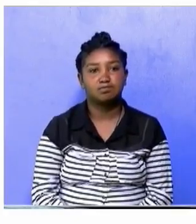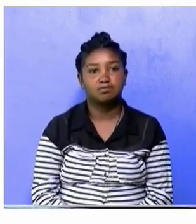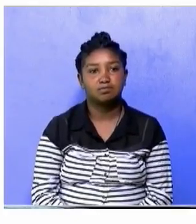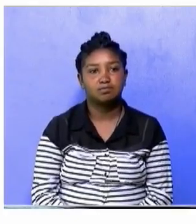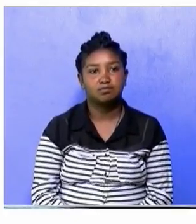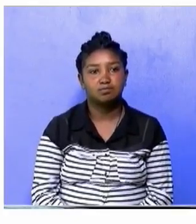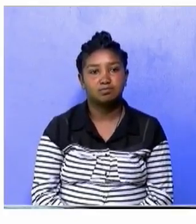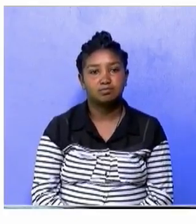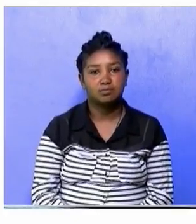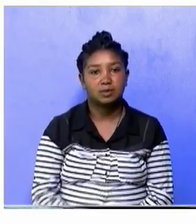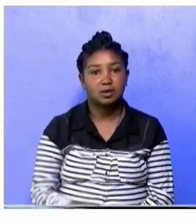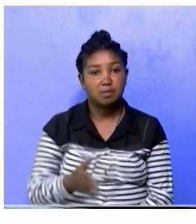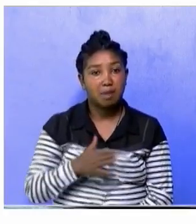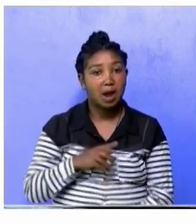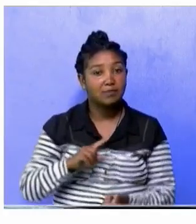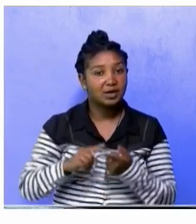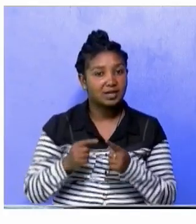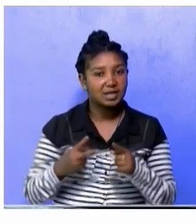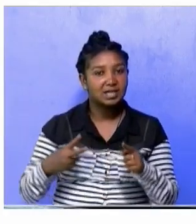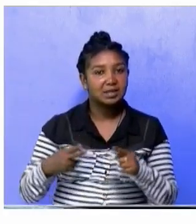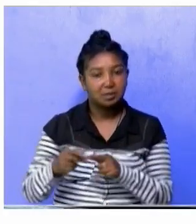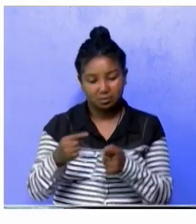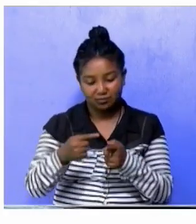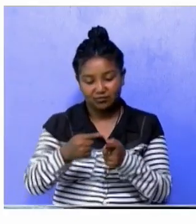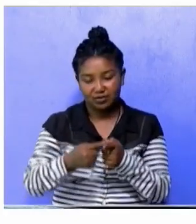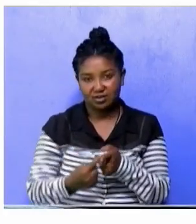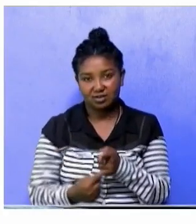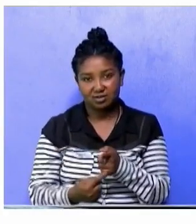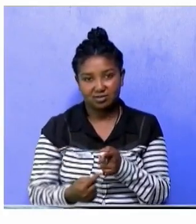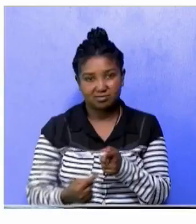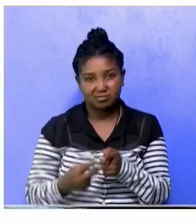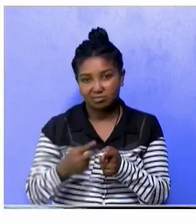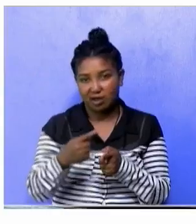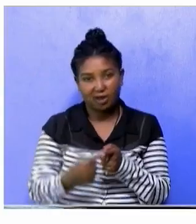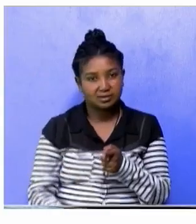cut his finger.